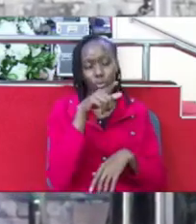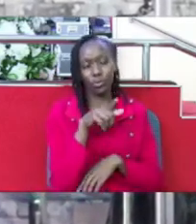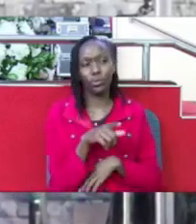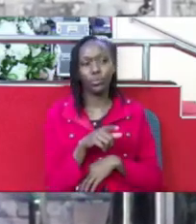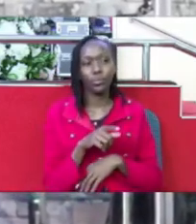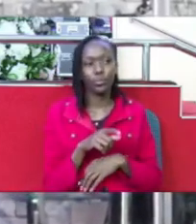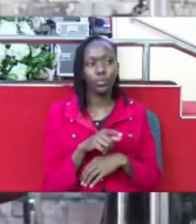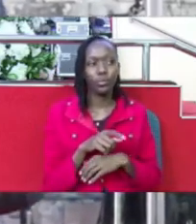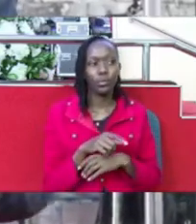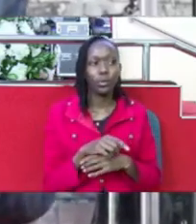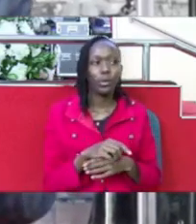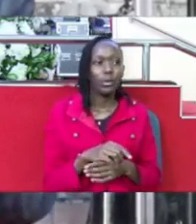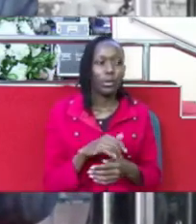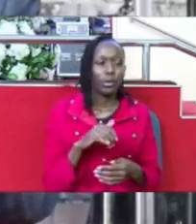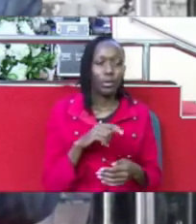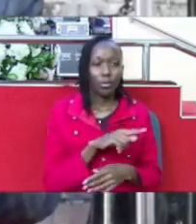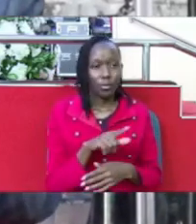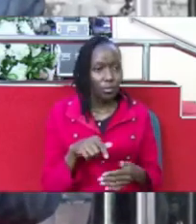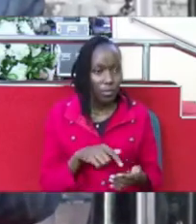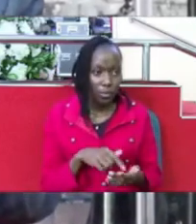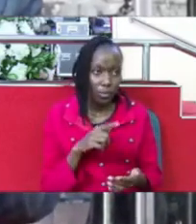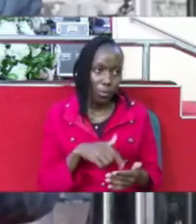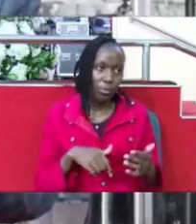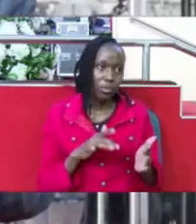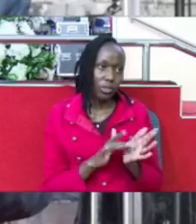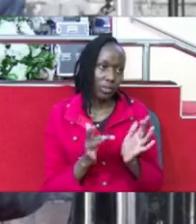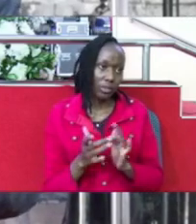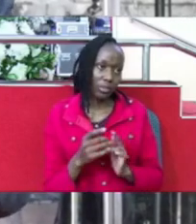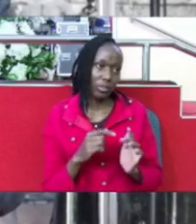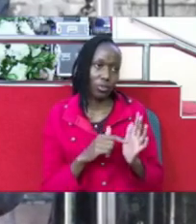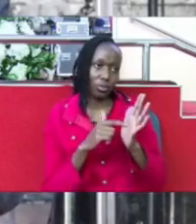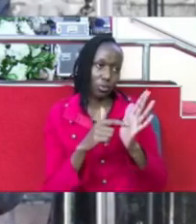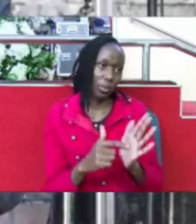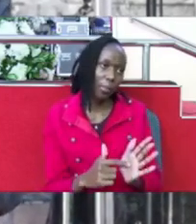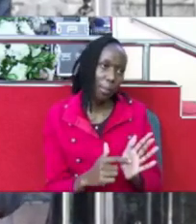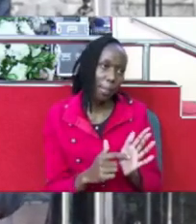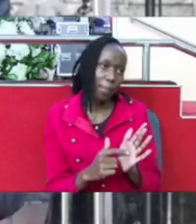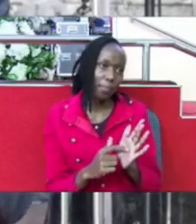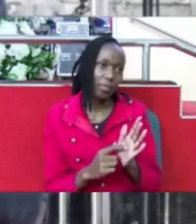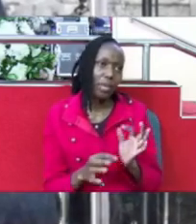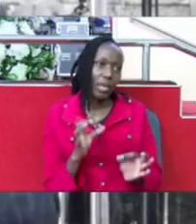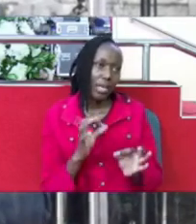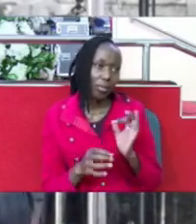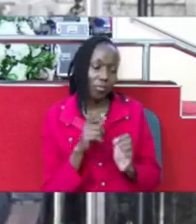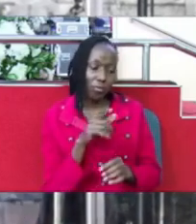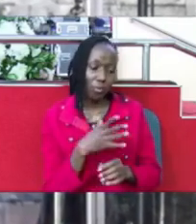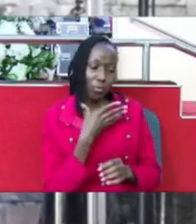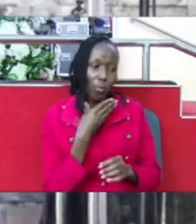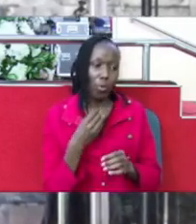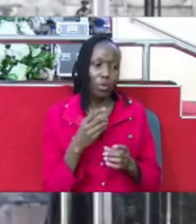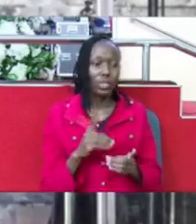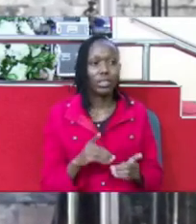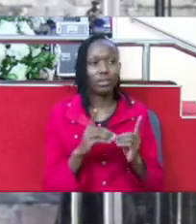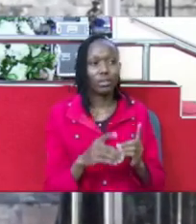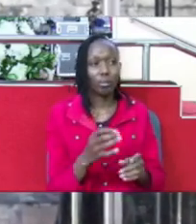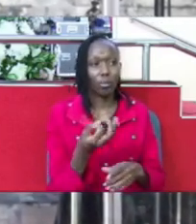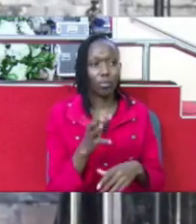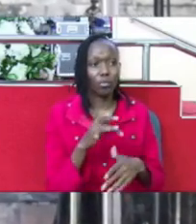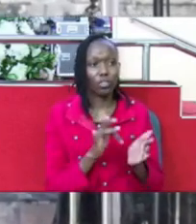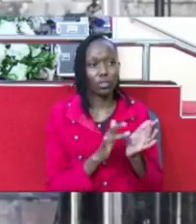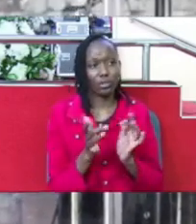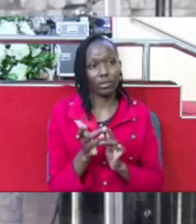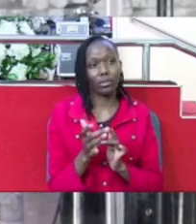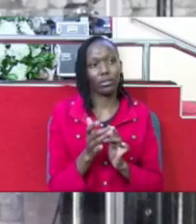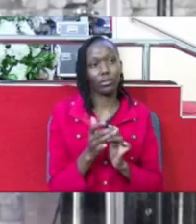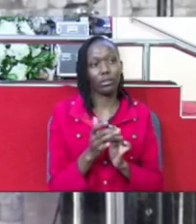what Jesus modeled. Na hivi ndivyo Yesu aliweza kuonyesha. So if we have to be disciples of Jesus, kama unataka kuwa mwanafunzi wa